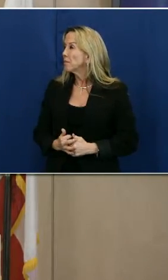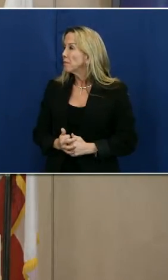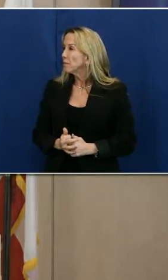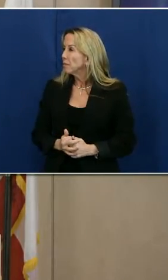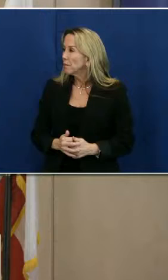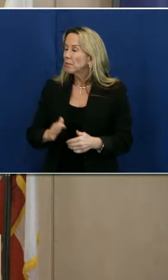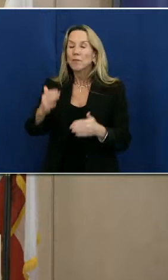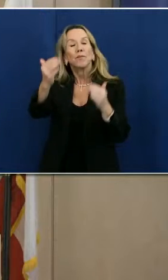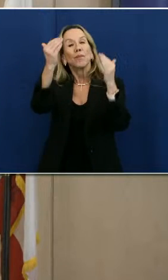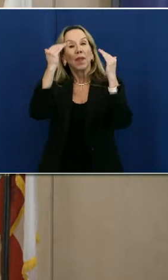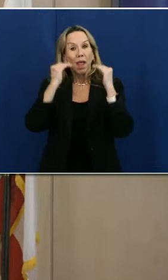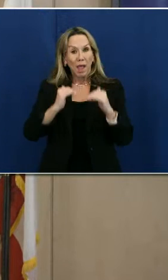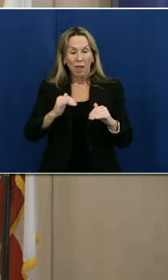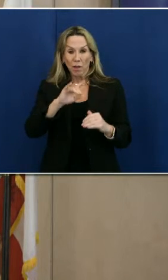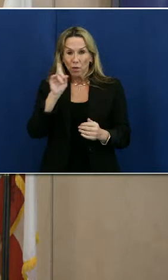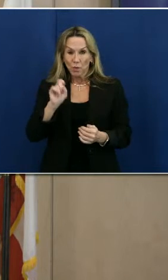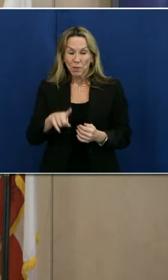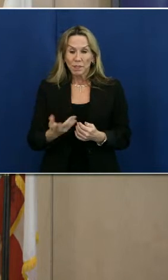Okay, next question.